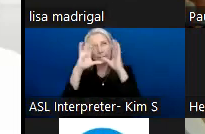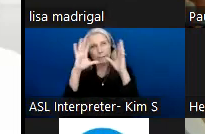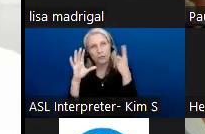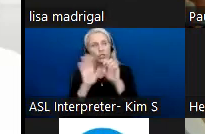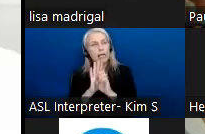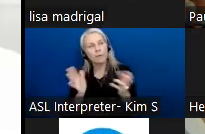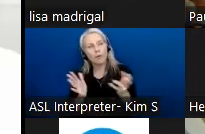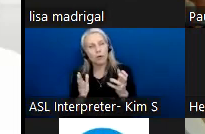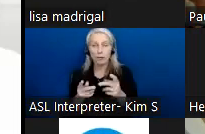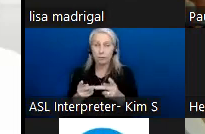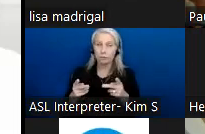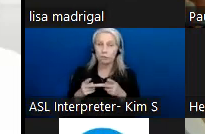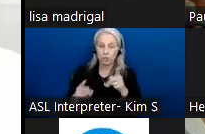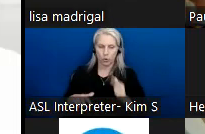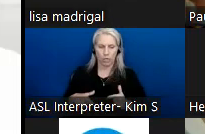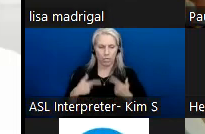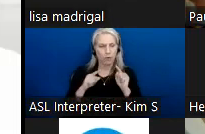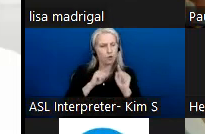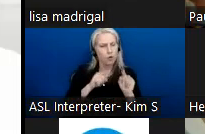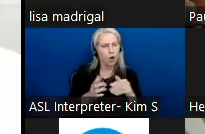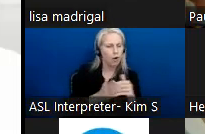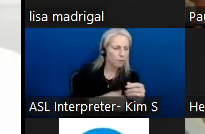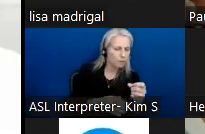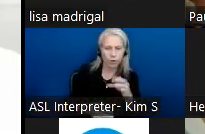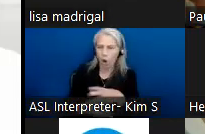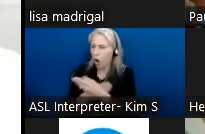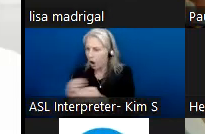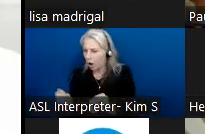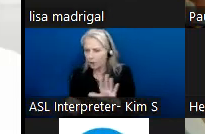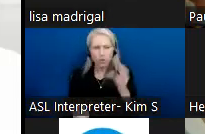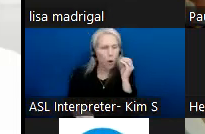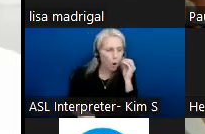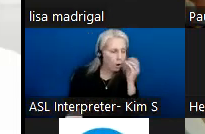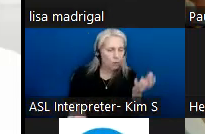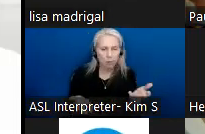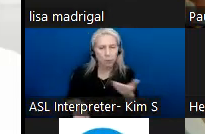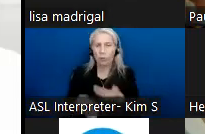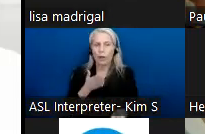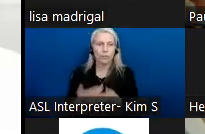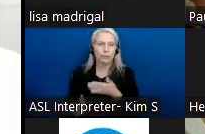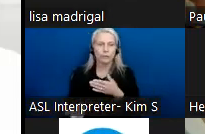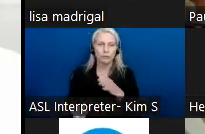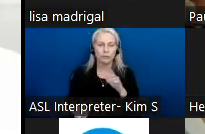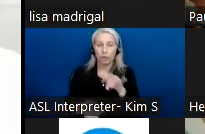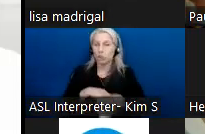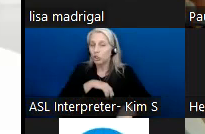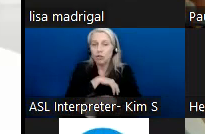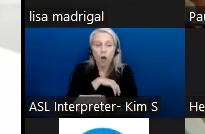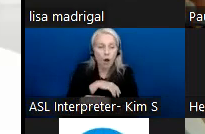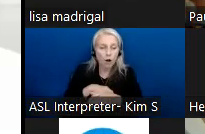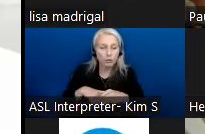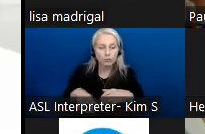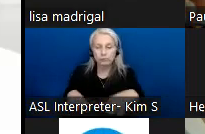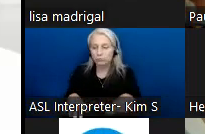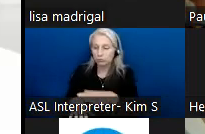in a place that you inhabit frequently, whether it be your office, whether it be your home, whether it be your yard,